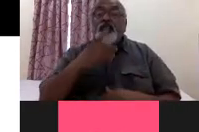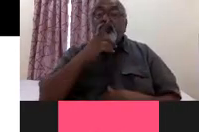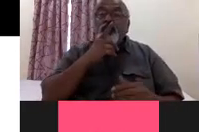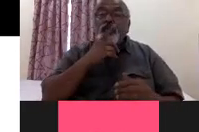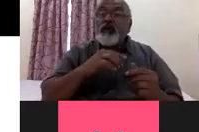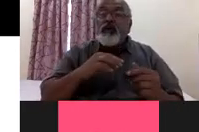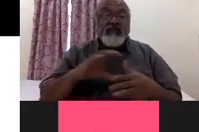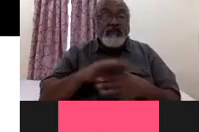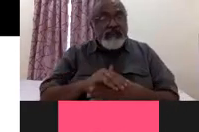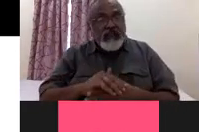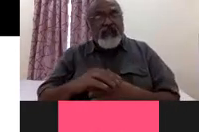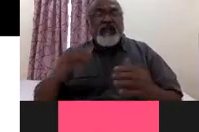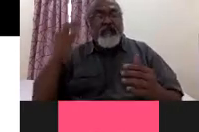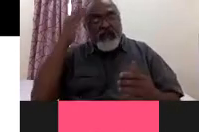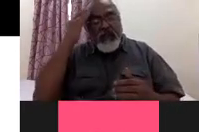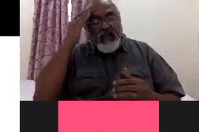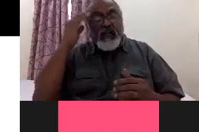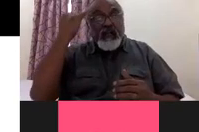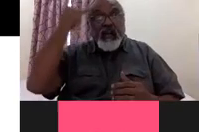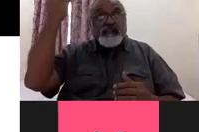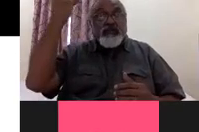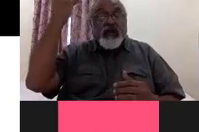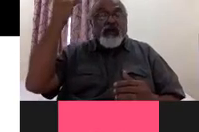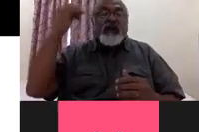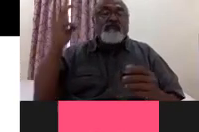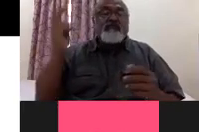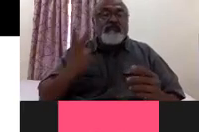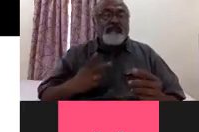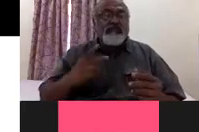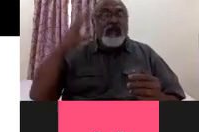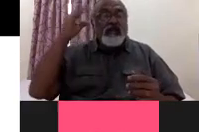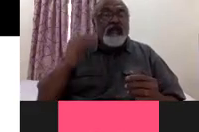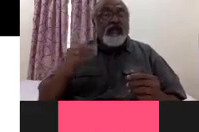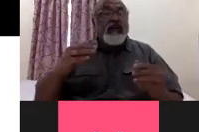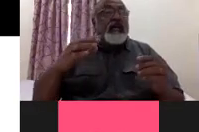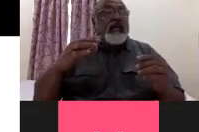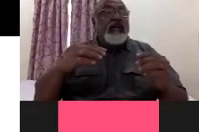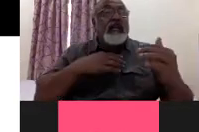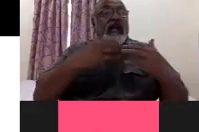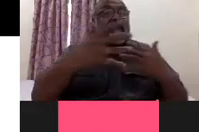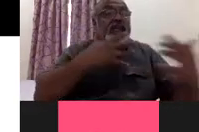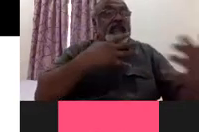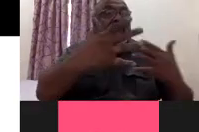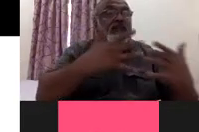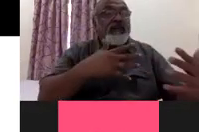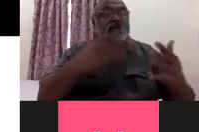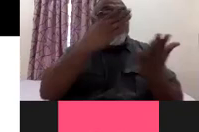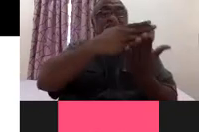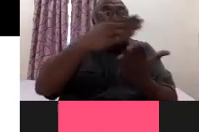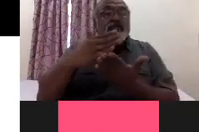physical, mental, intellectual or impairment, which in interaction with these various barriers, societal barriers,